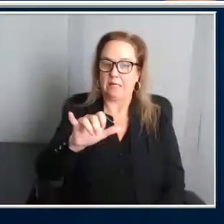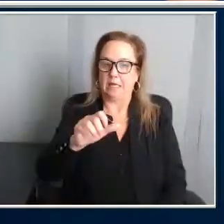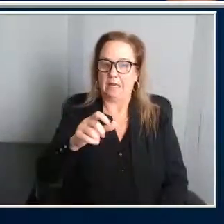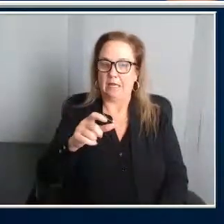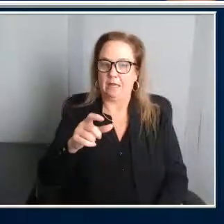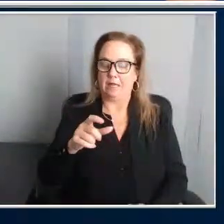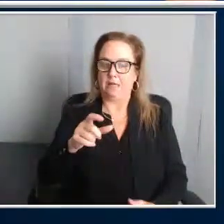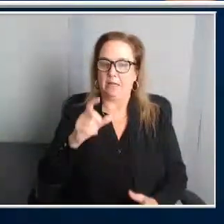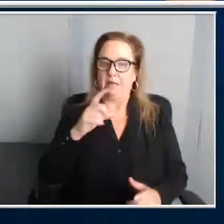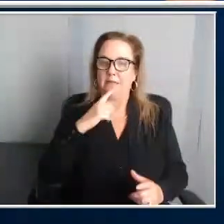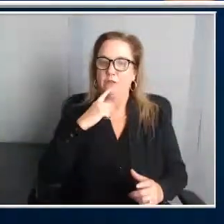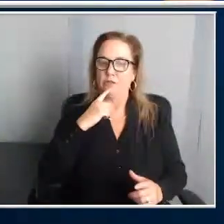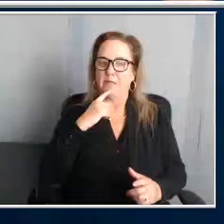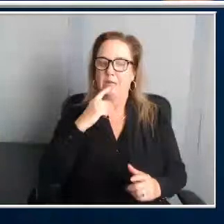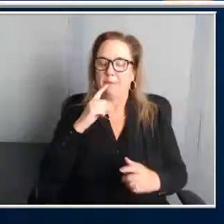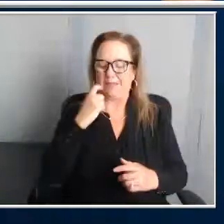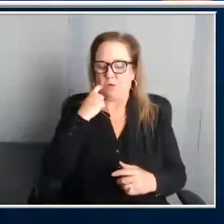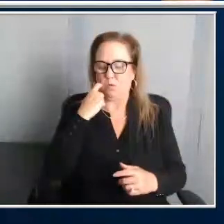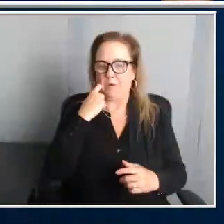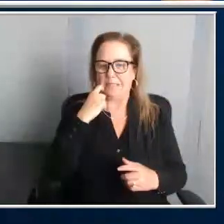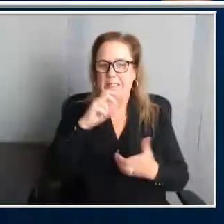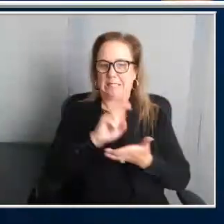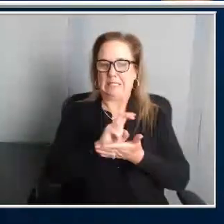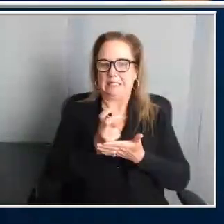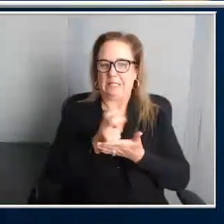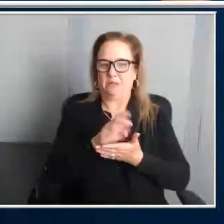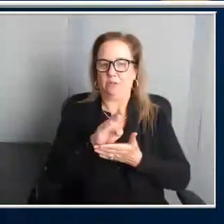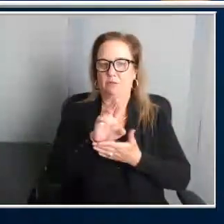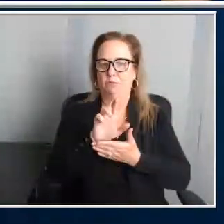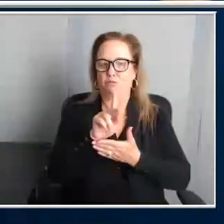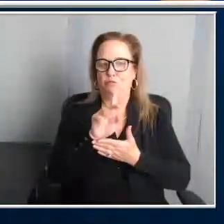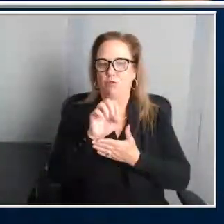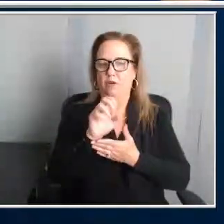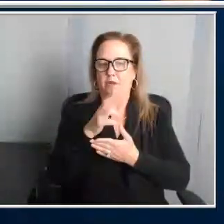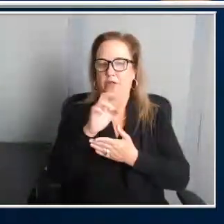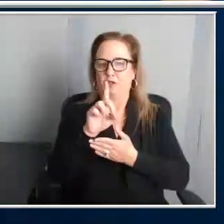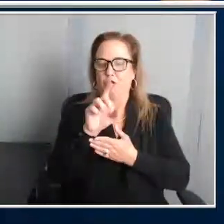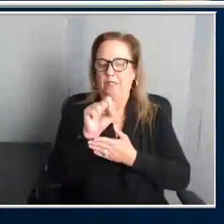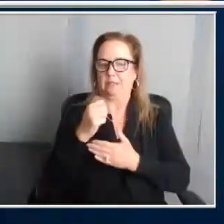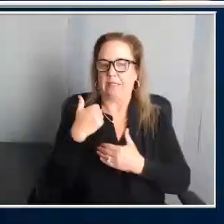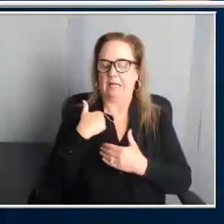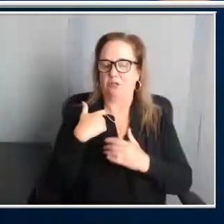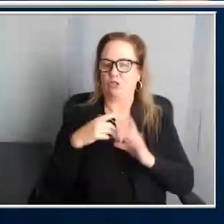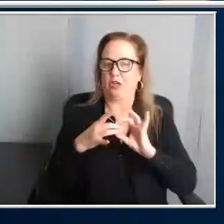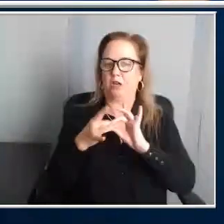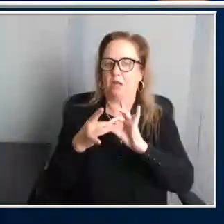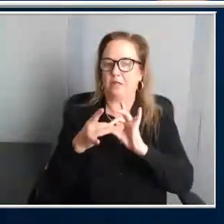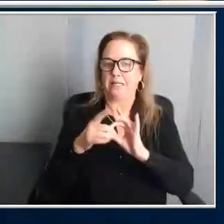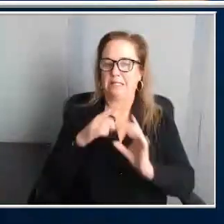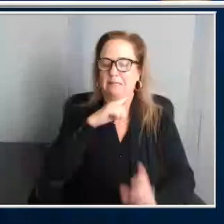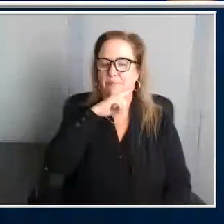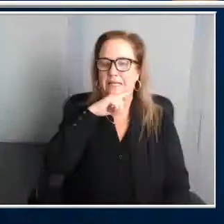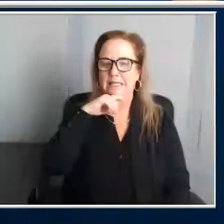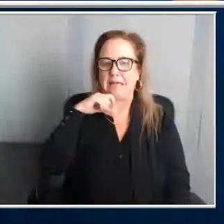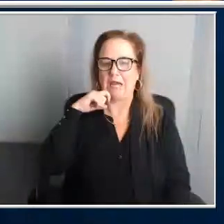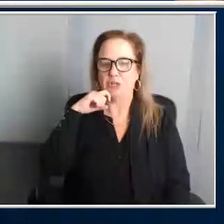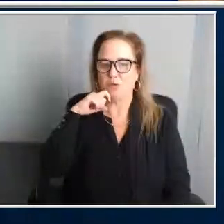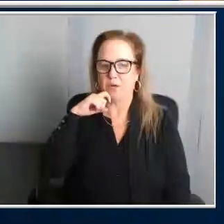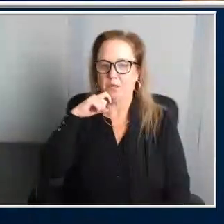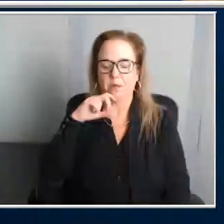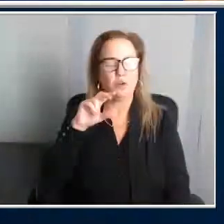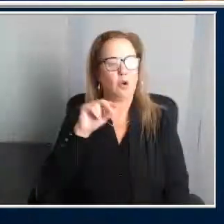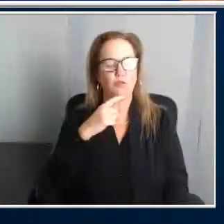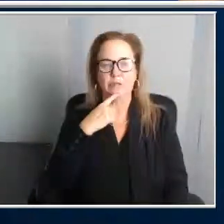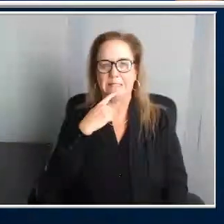but can you say anything about the recent seizure that Brooke Shields had? She attributed it to dehydration. No, she attributed